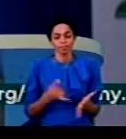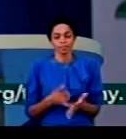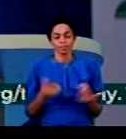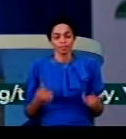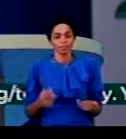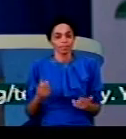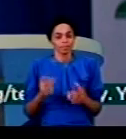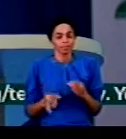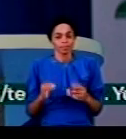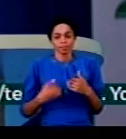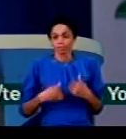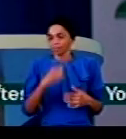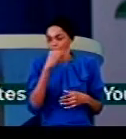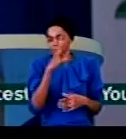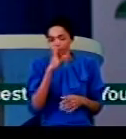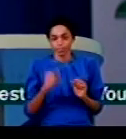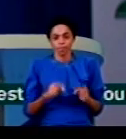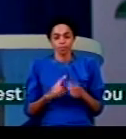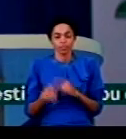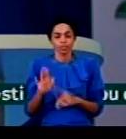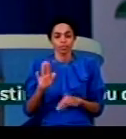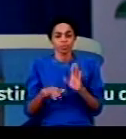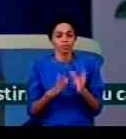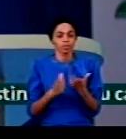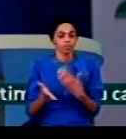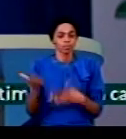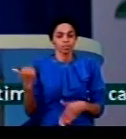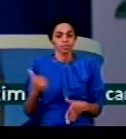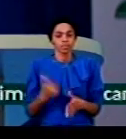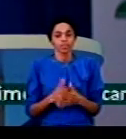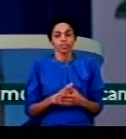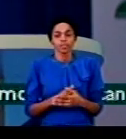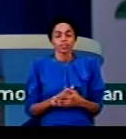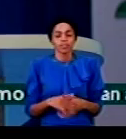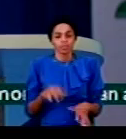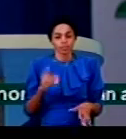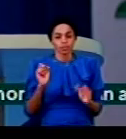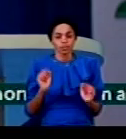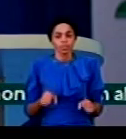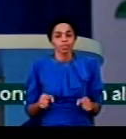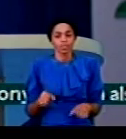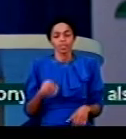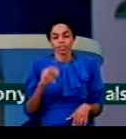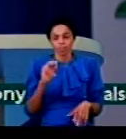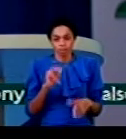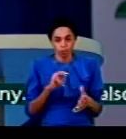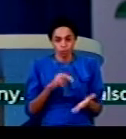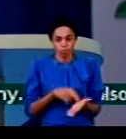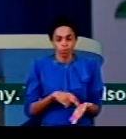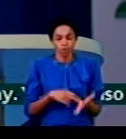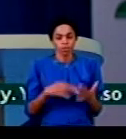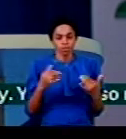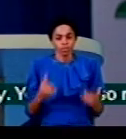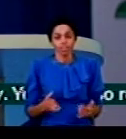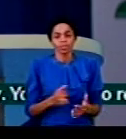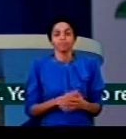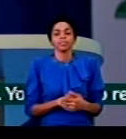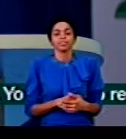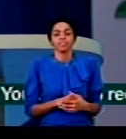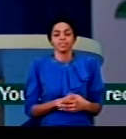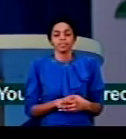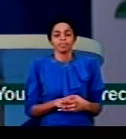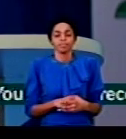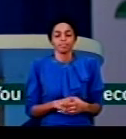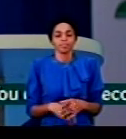to the people listening in the language at the back there. Tell them what you have not been able to do, do it now.